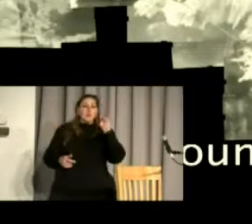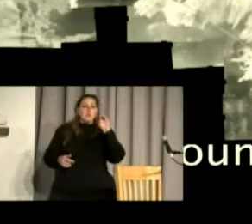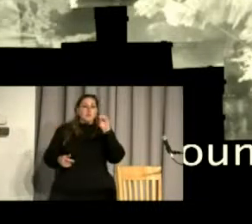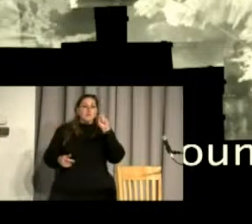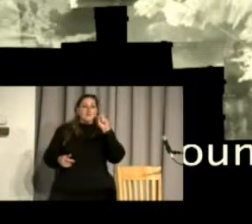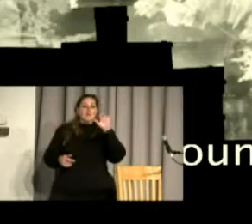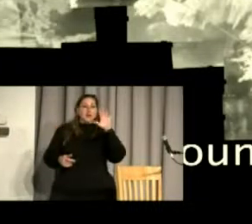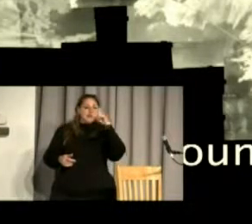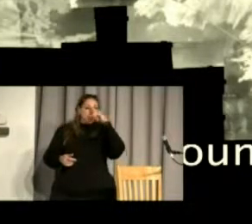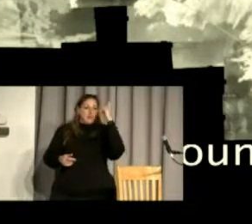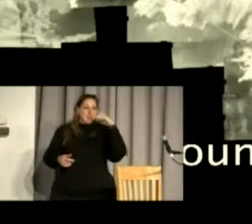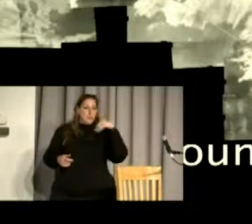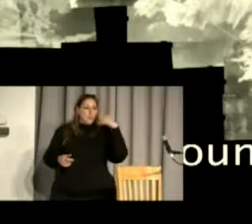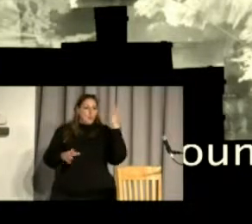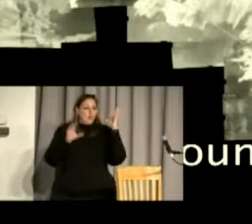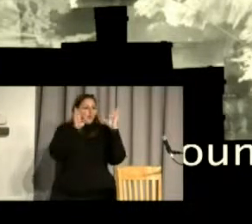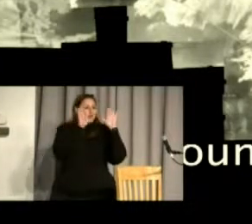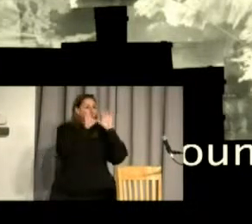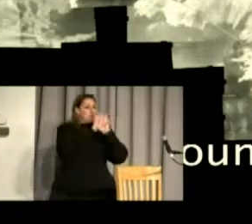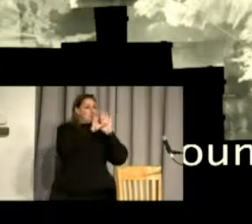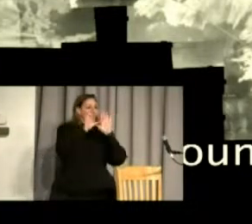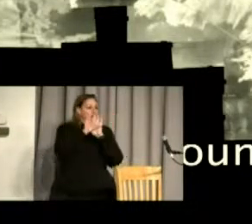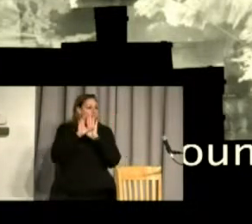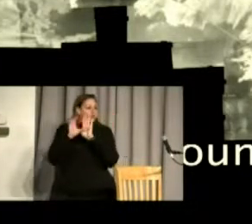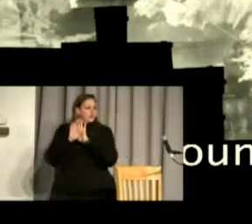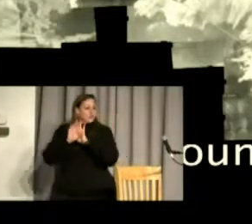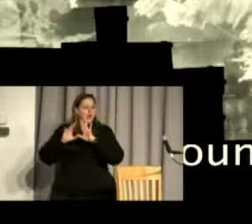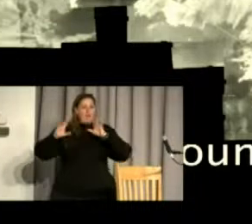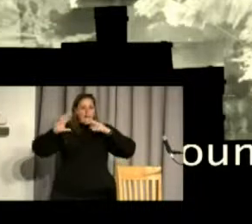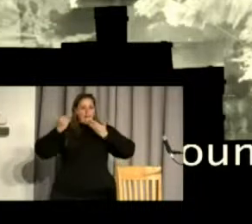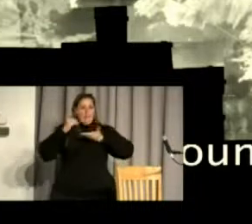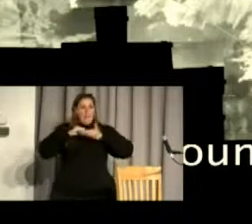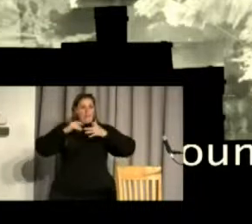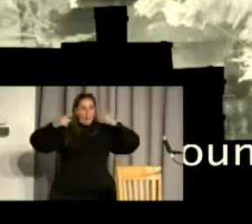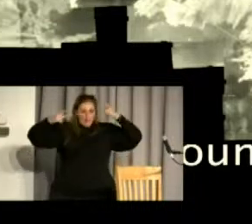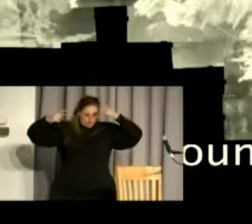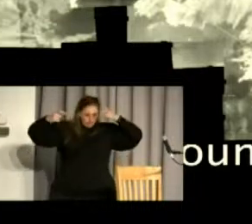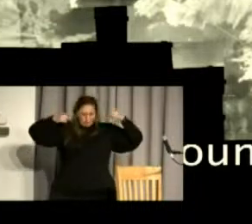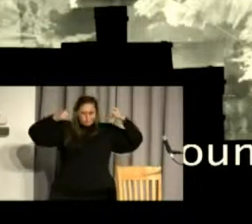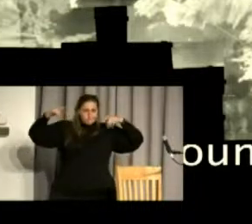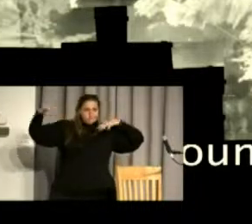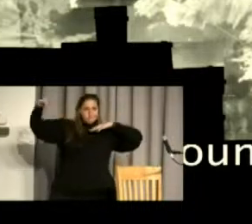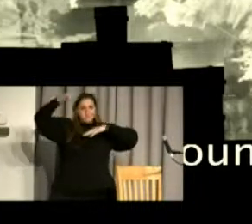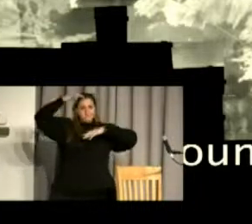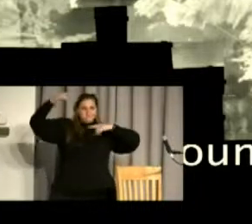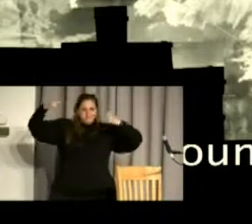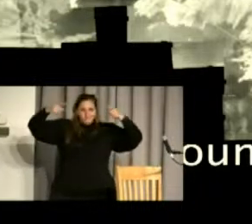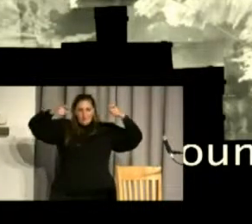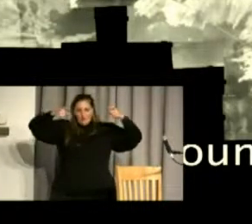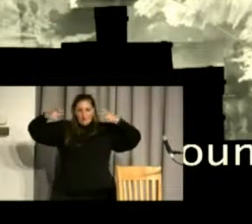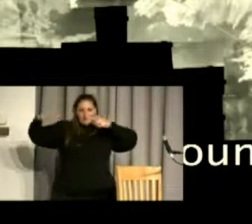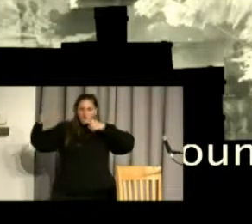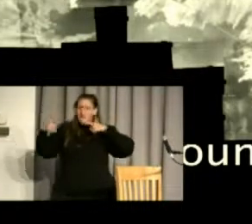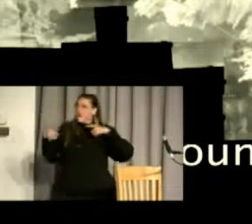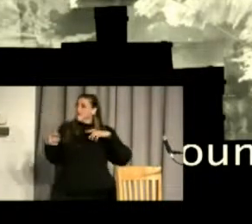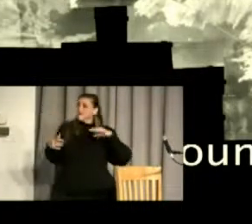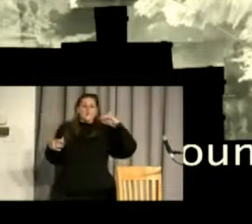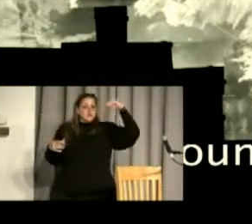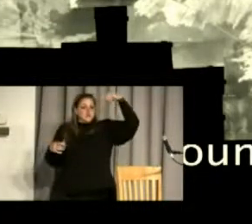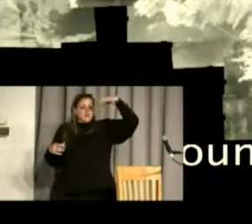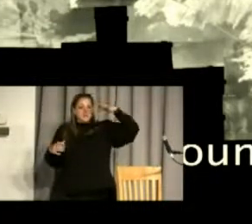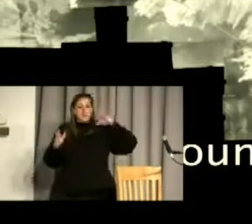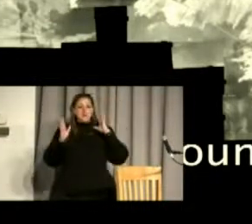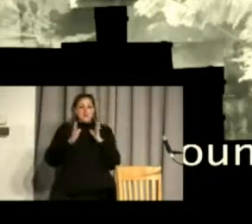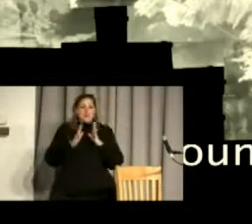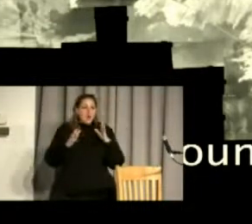Black and white images. It is an aerial mosaic using photographs captured by a small